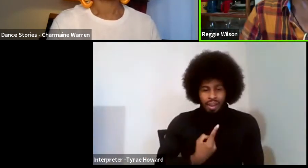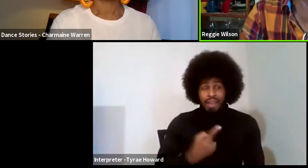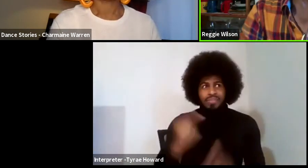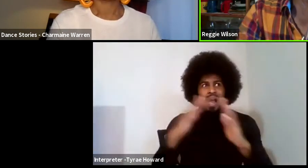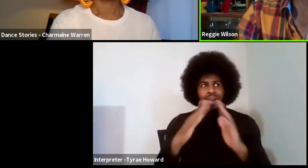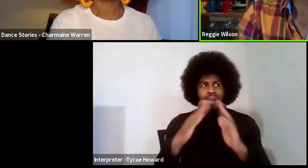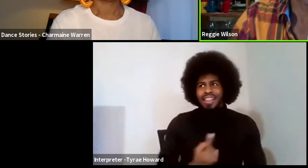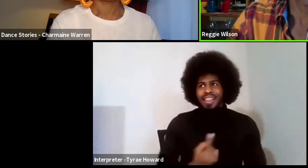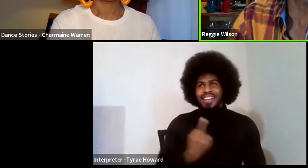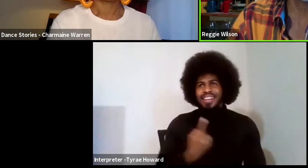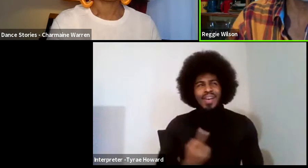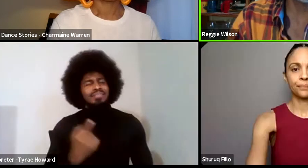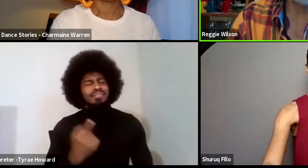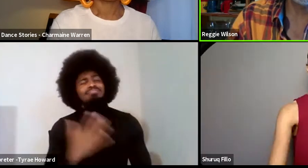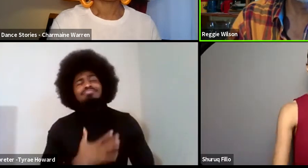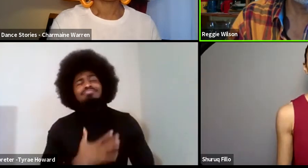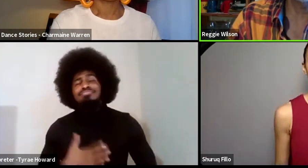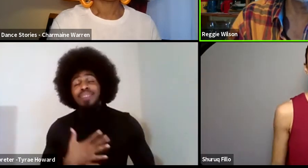and,